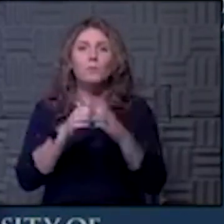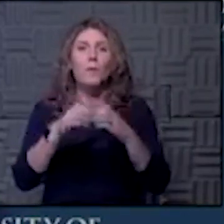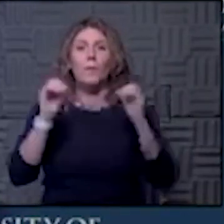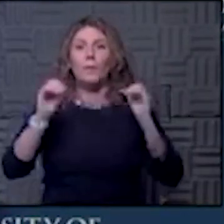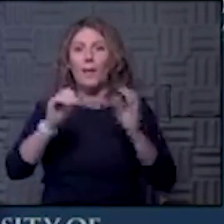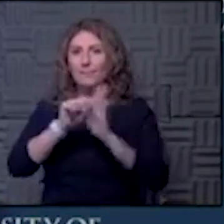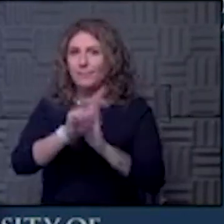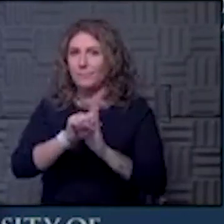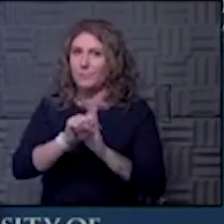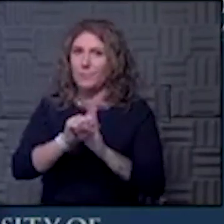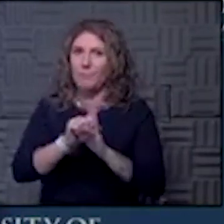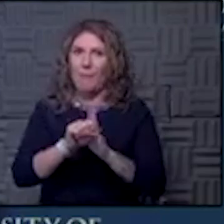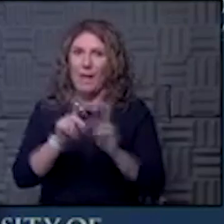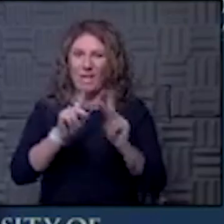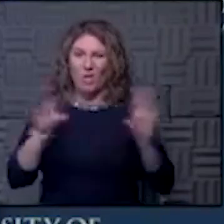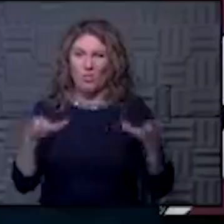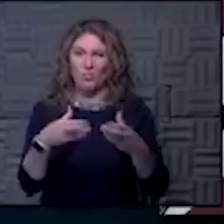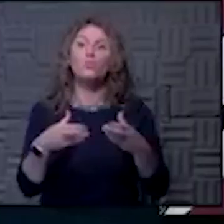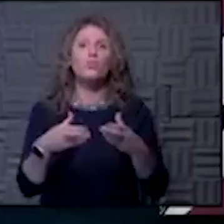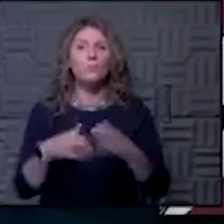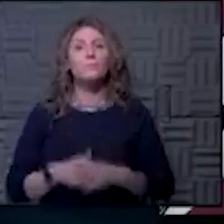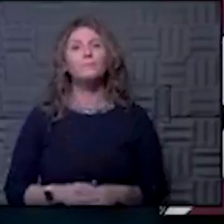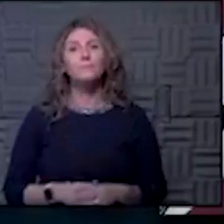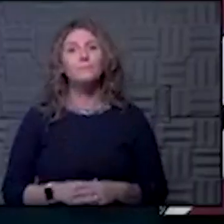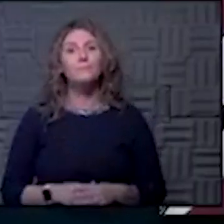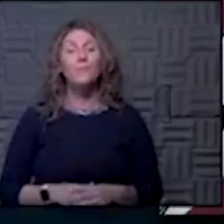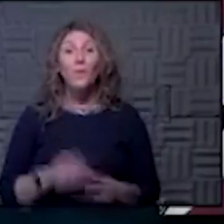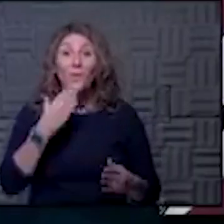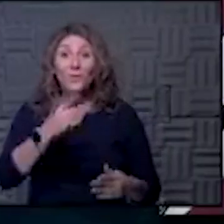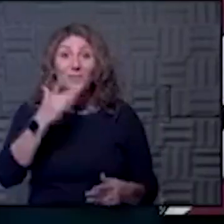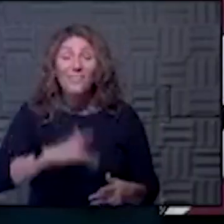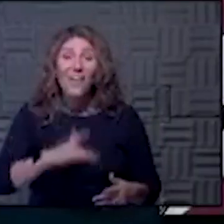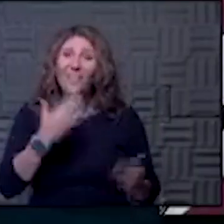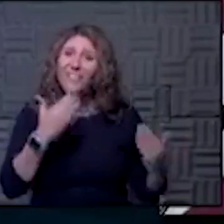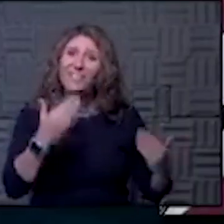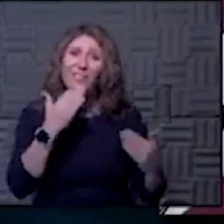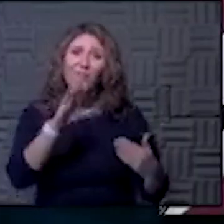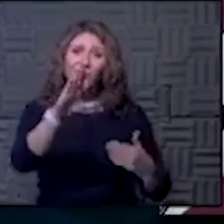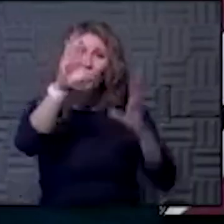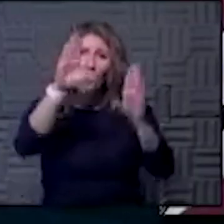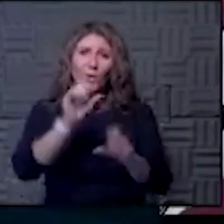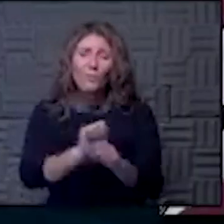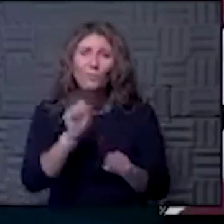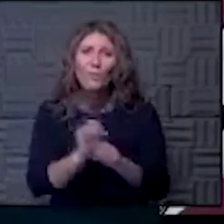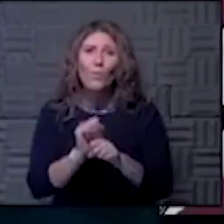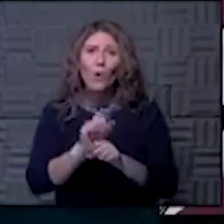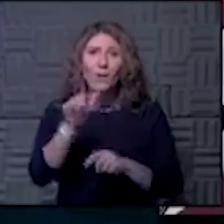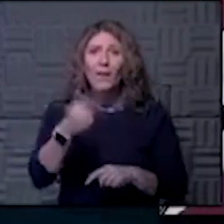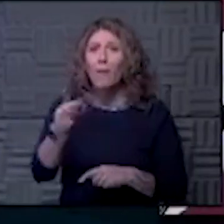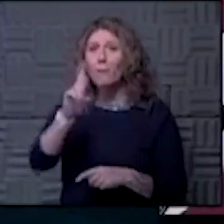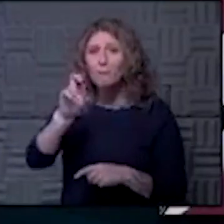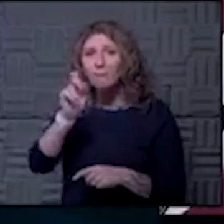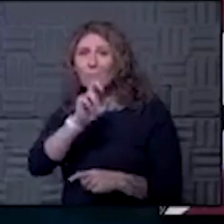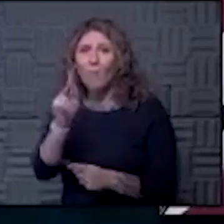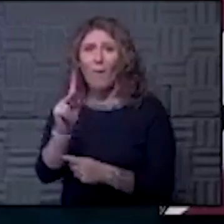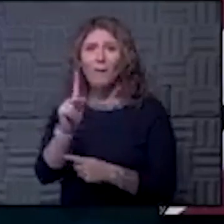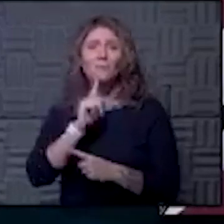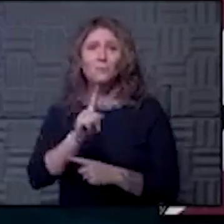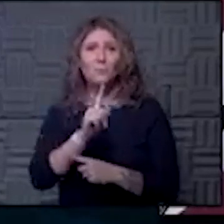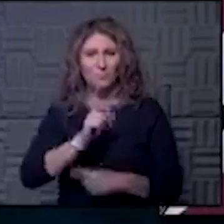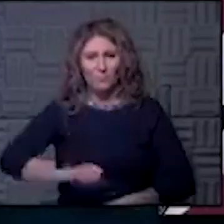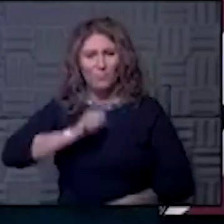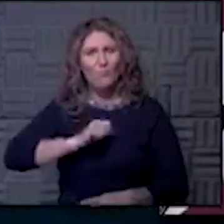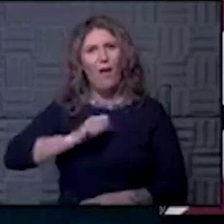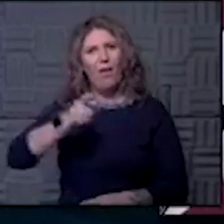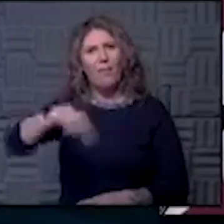of individuals. Yeah. All right. Well, good luck, and thank you for your great work there. Rick Couldry, you got to be really proud of this team